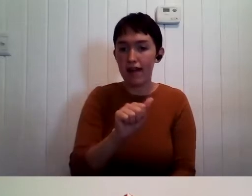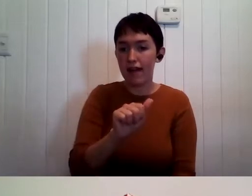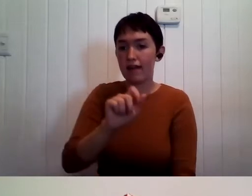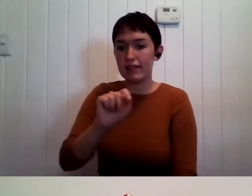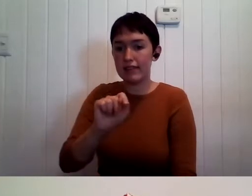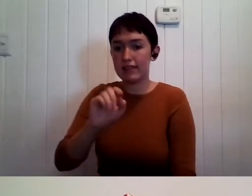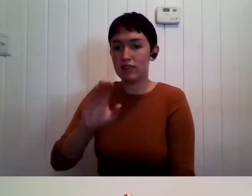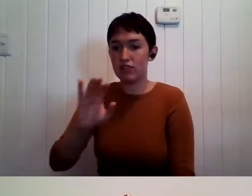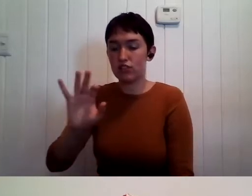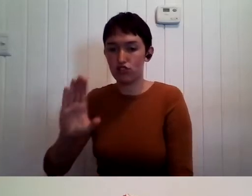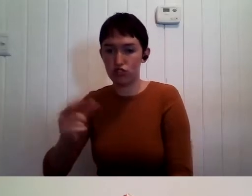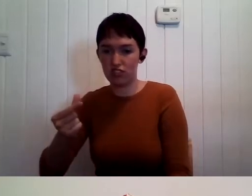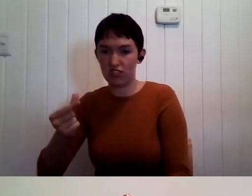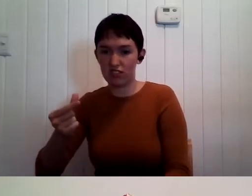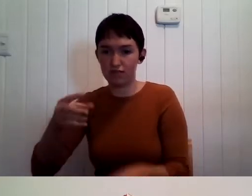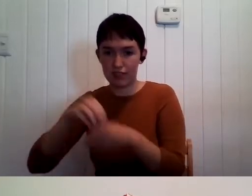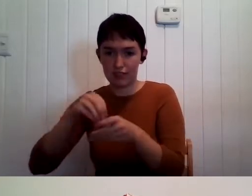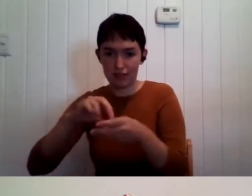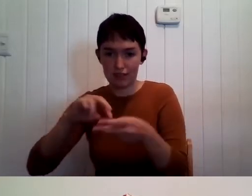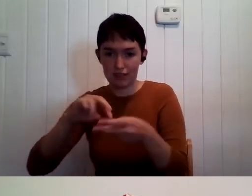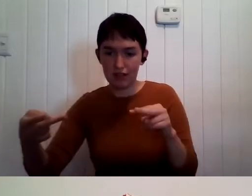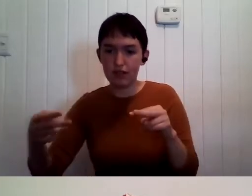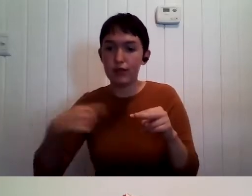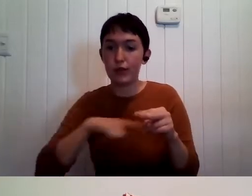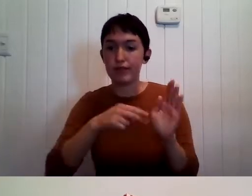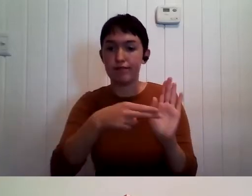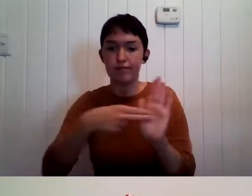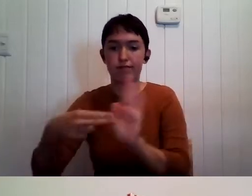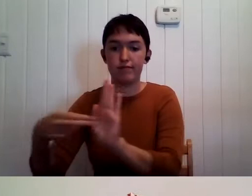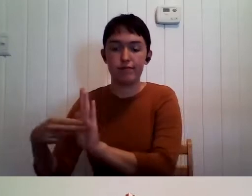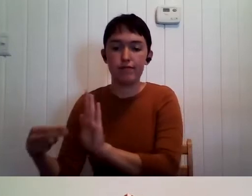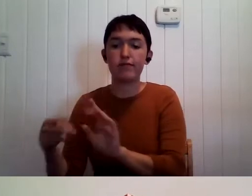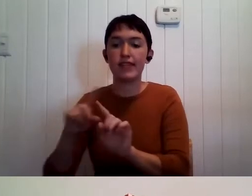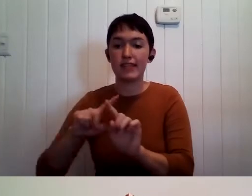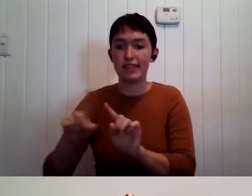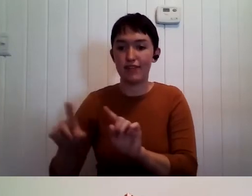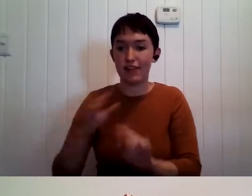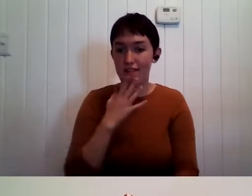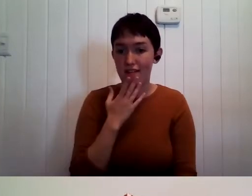those letters in the DNA with a different fluorescence color. And